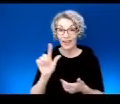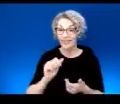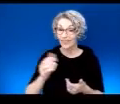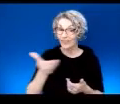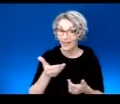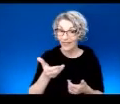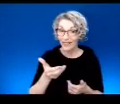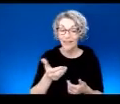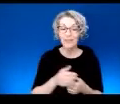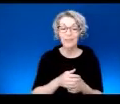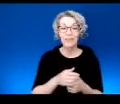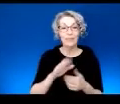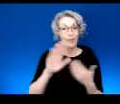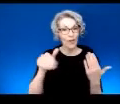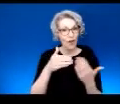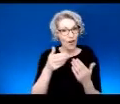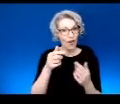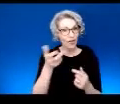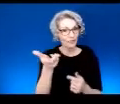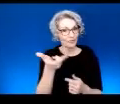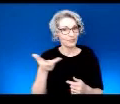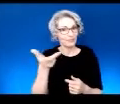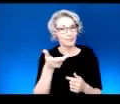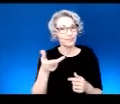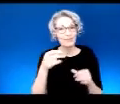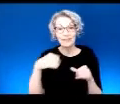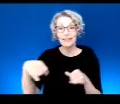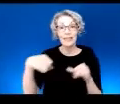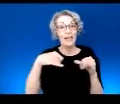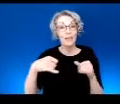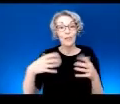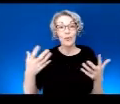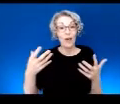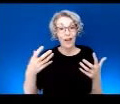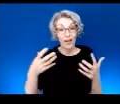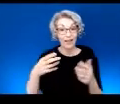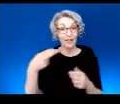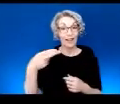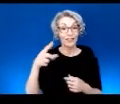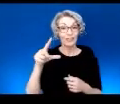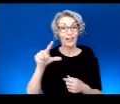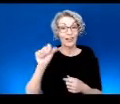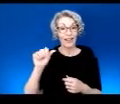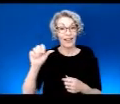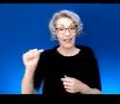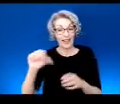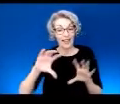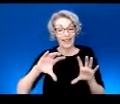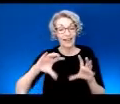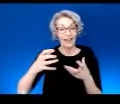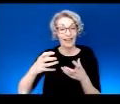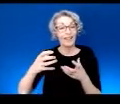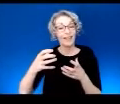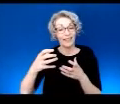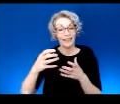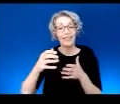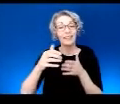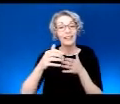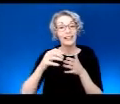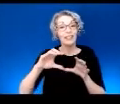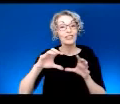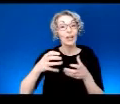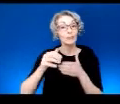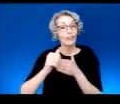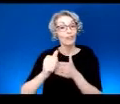welcome. You all have the Hearing Loss Association of America, or HLAA,